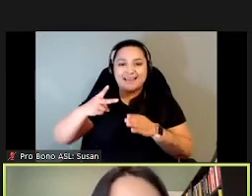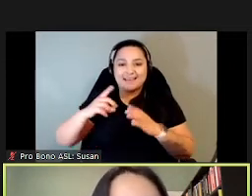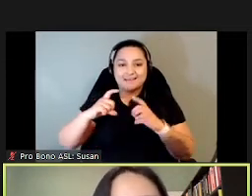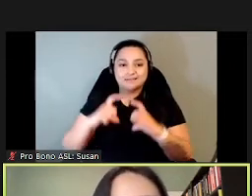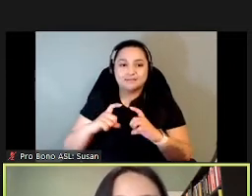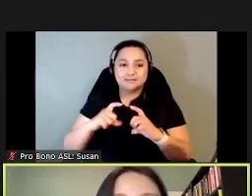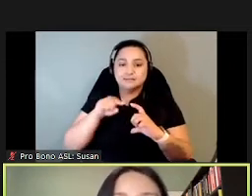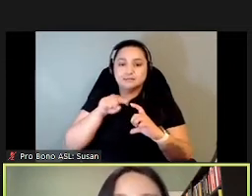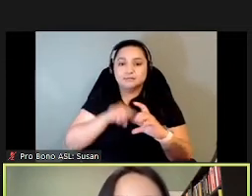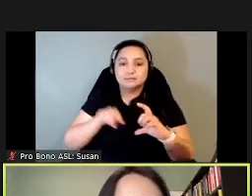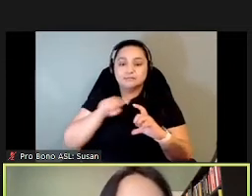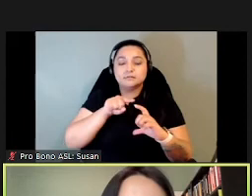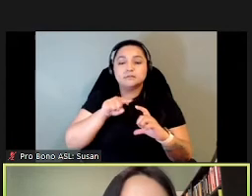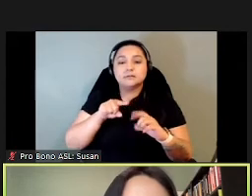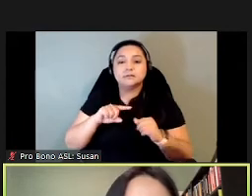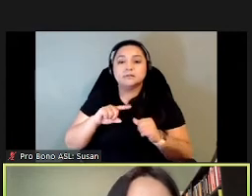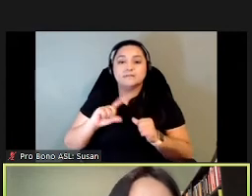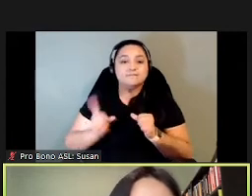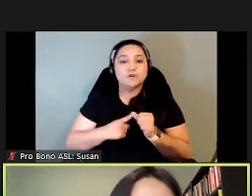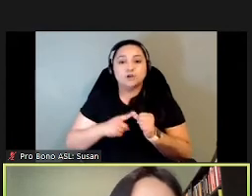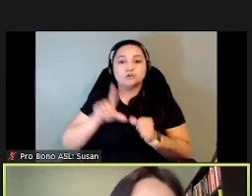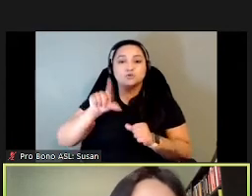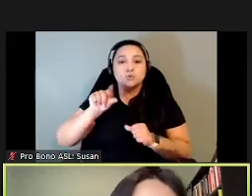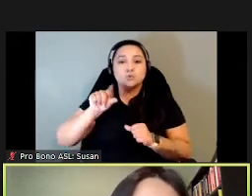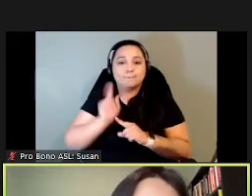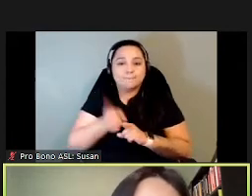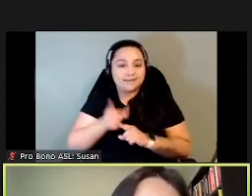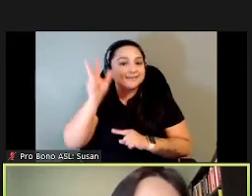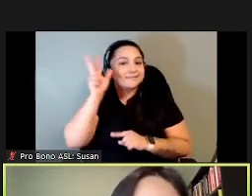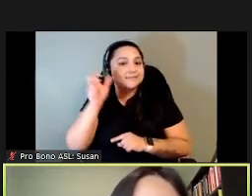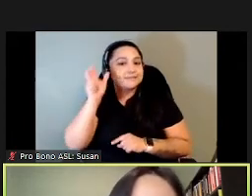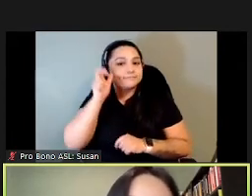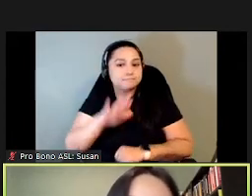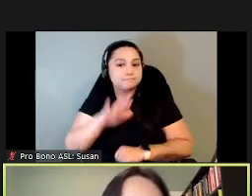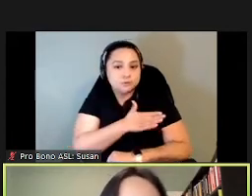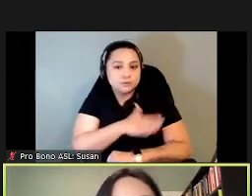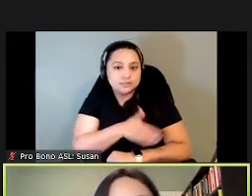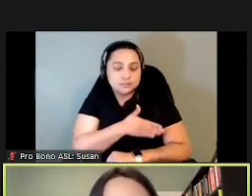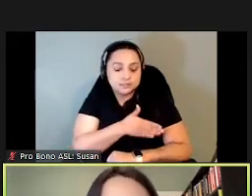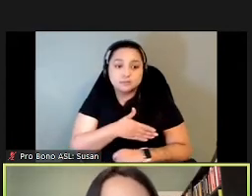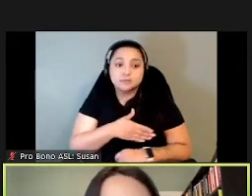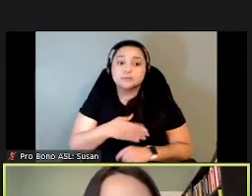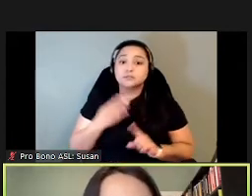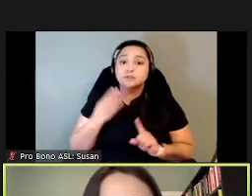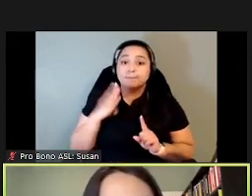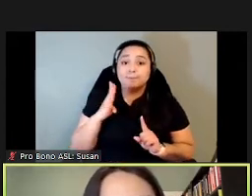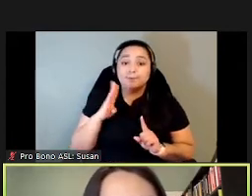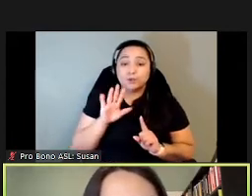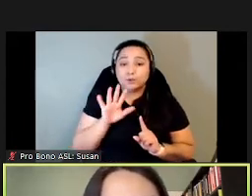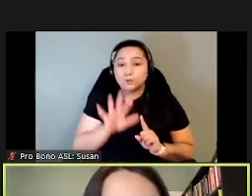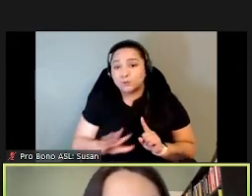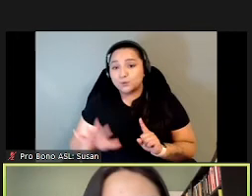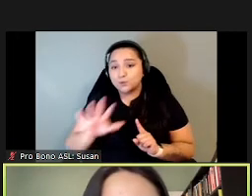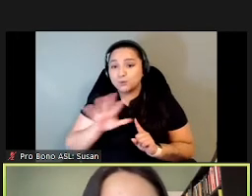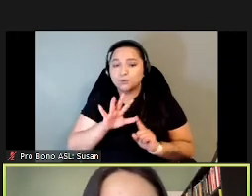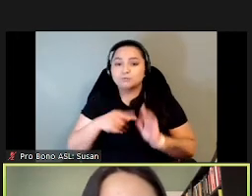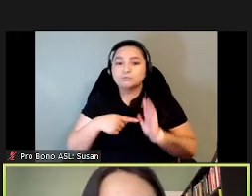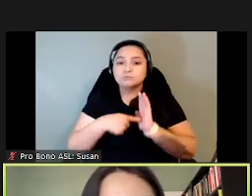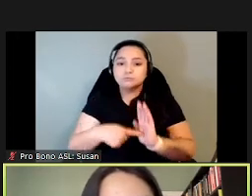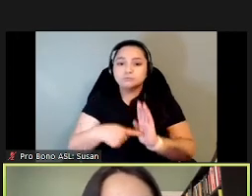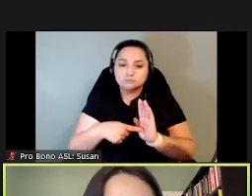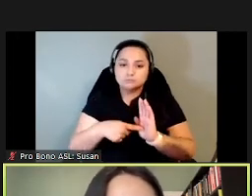first 20 minutes of CDEM music. And the blue indicates an increase in the alpha-beta